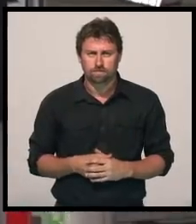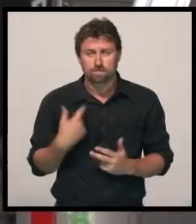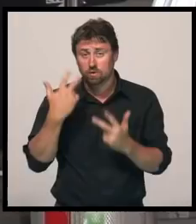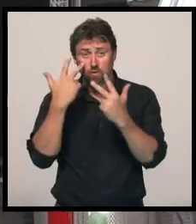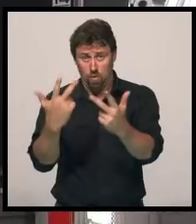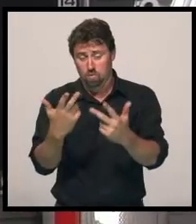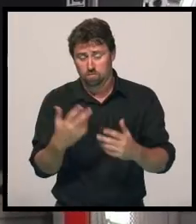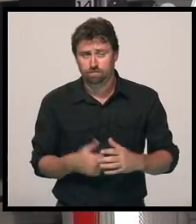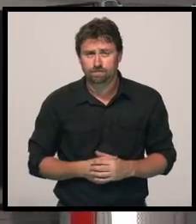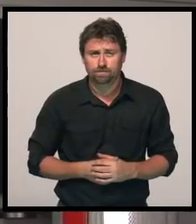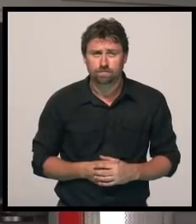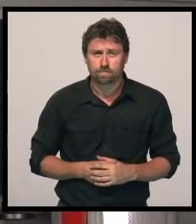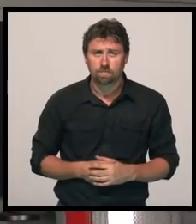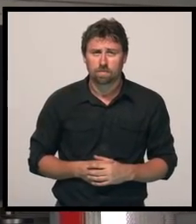a few.